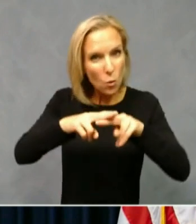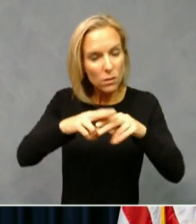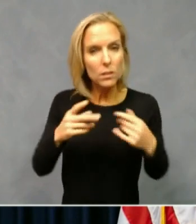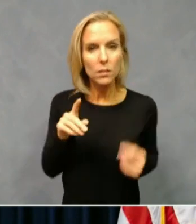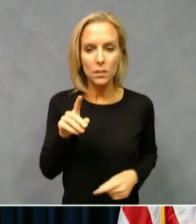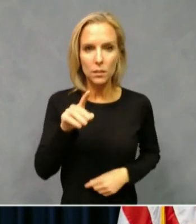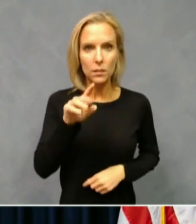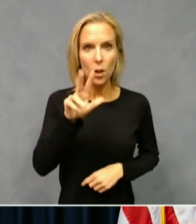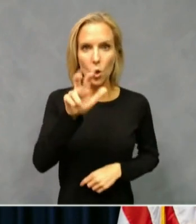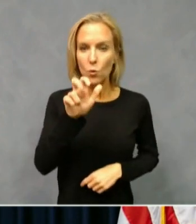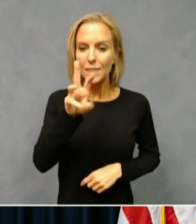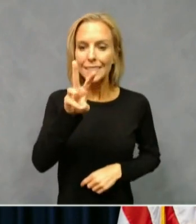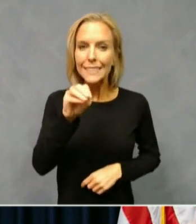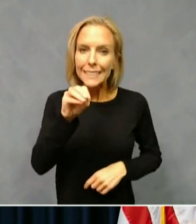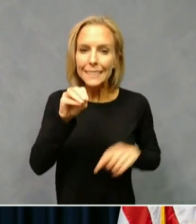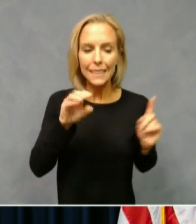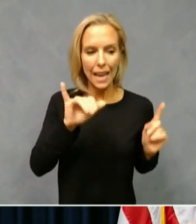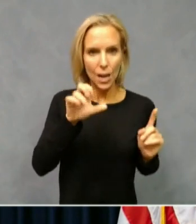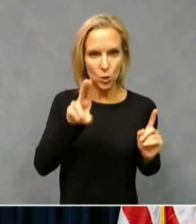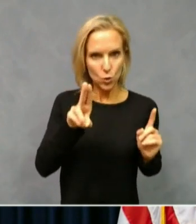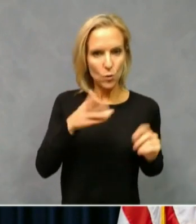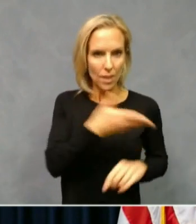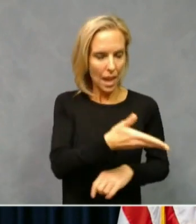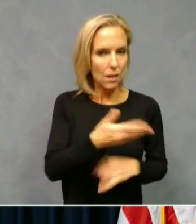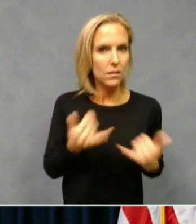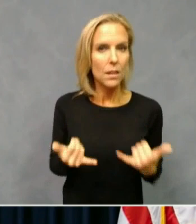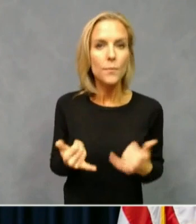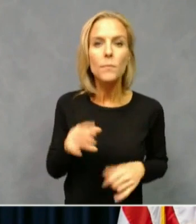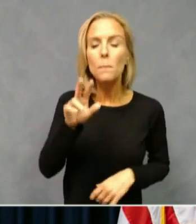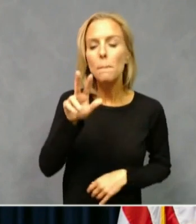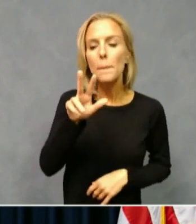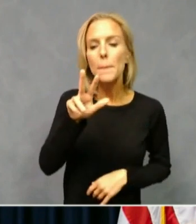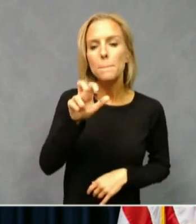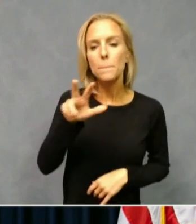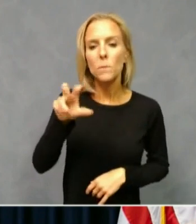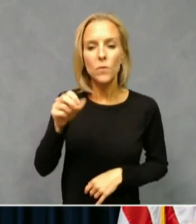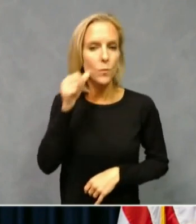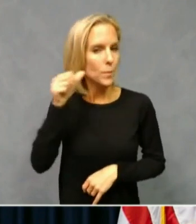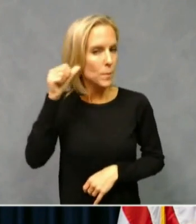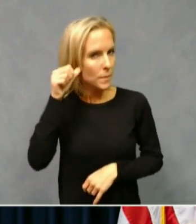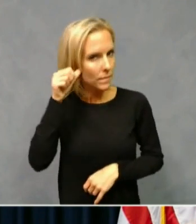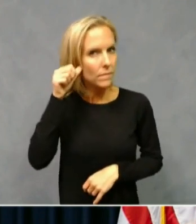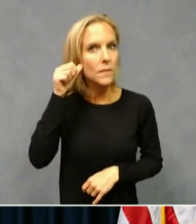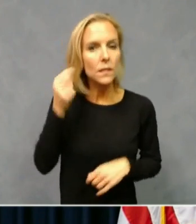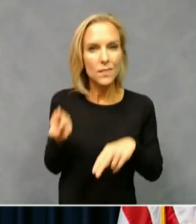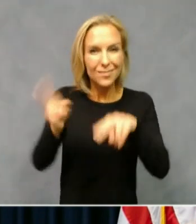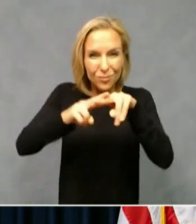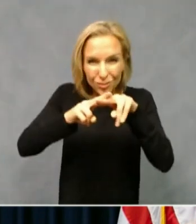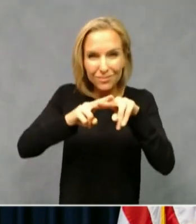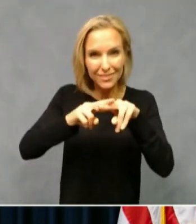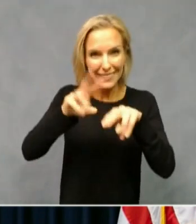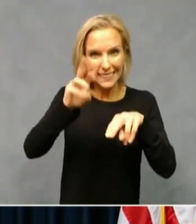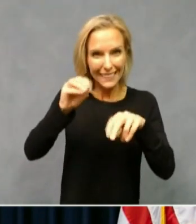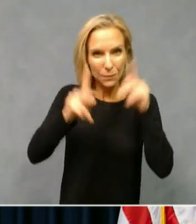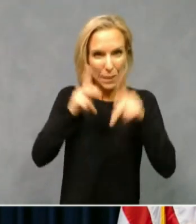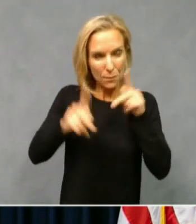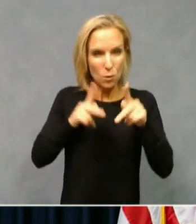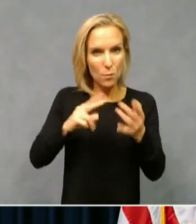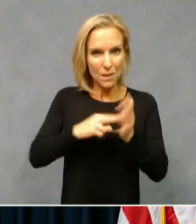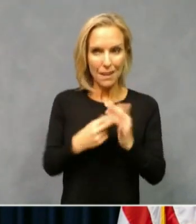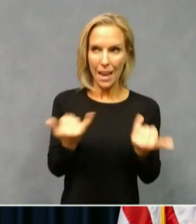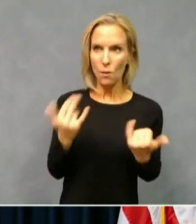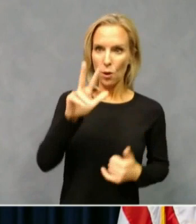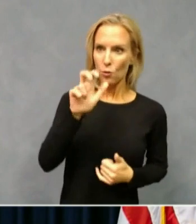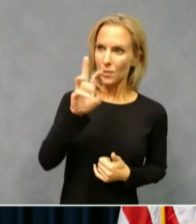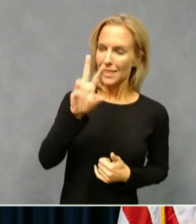our highest ever. We had 330 yesterday, and it's increased 60 in the last week. Our